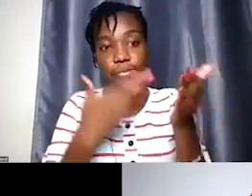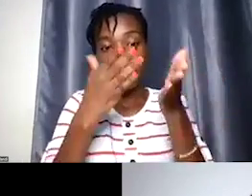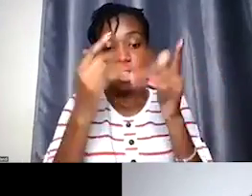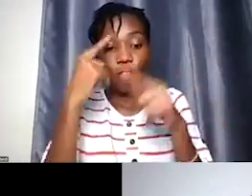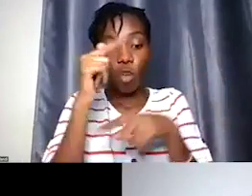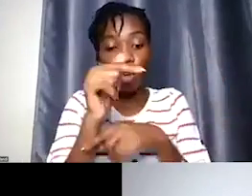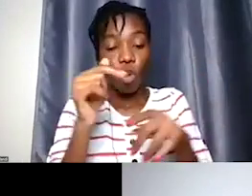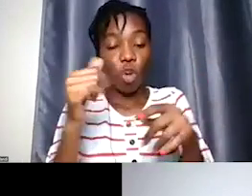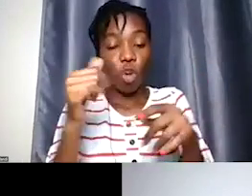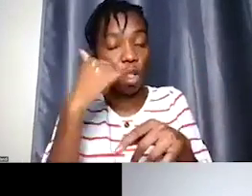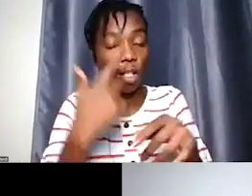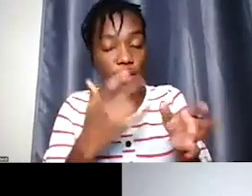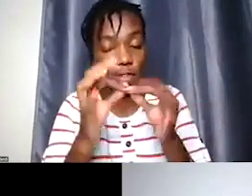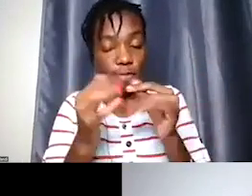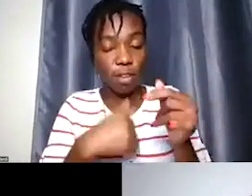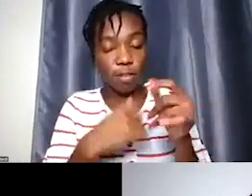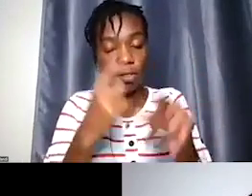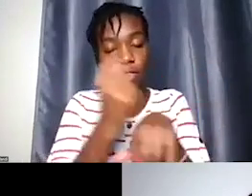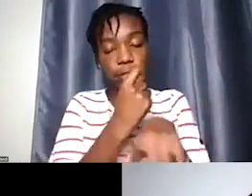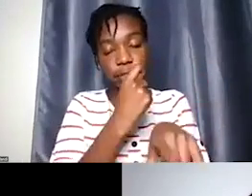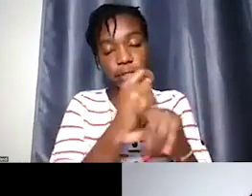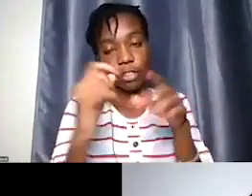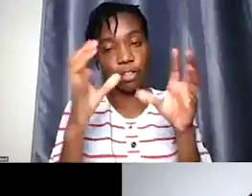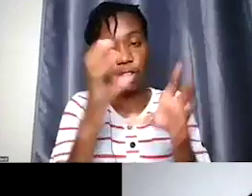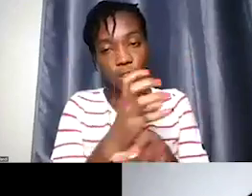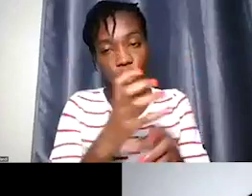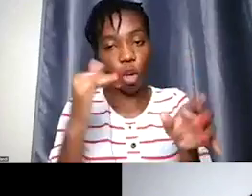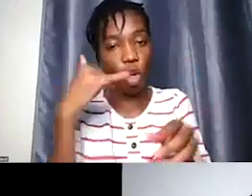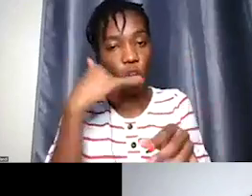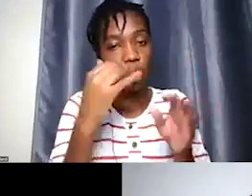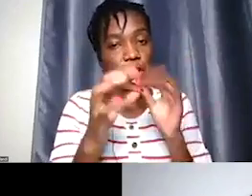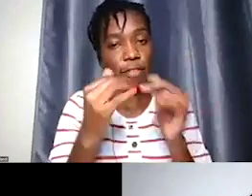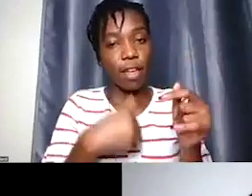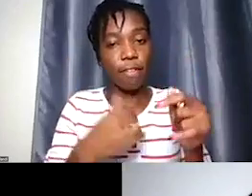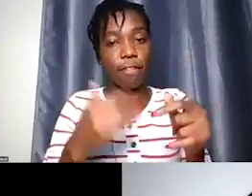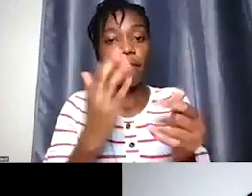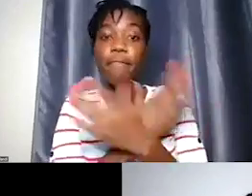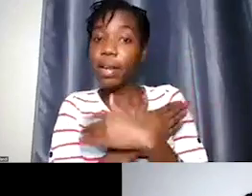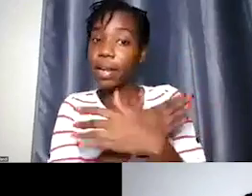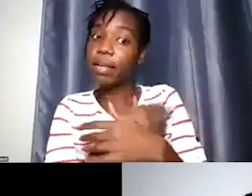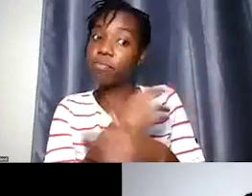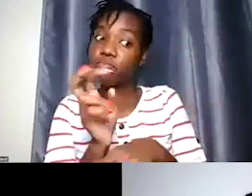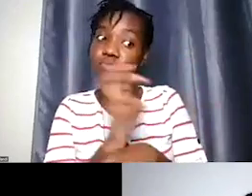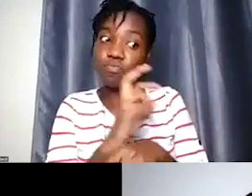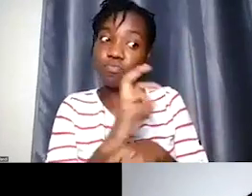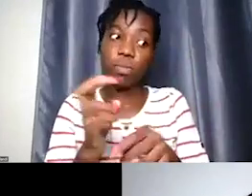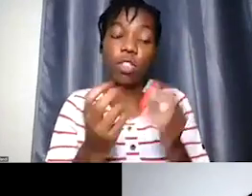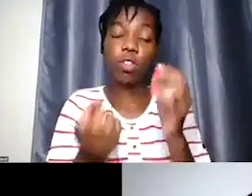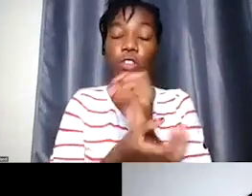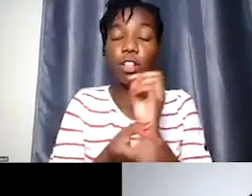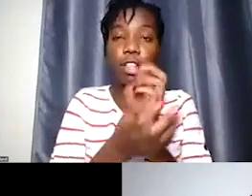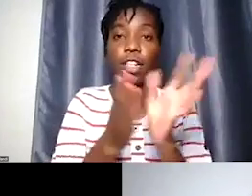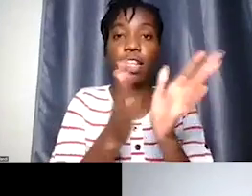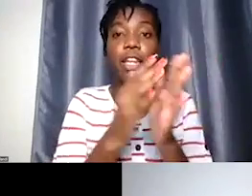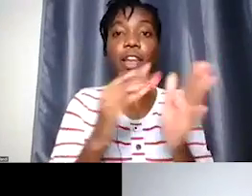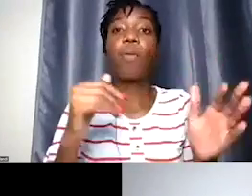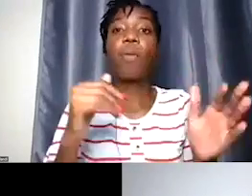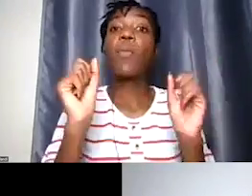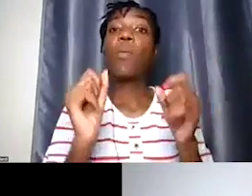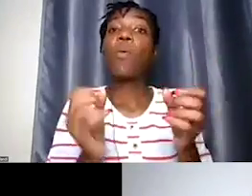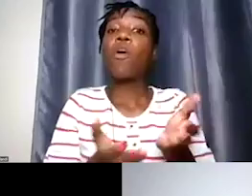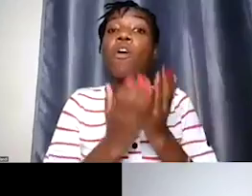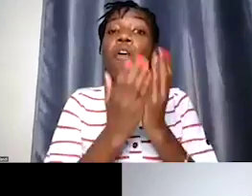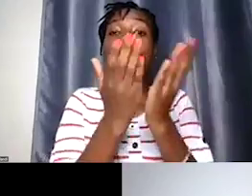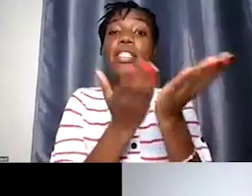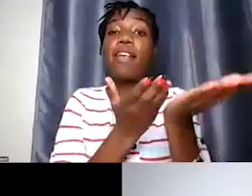have trainings in your organizations. Call us if your friends are looking for consultants, and we'll be able to offer those services. Other than